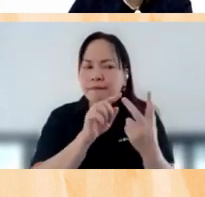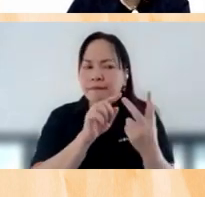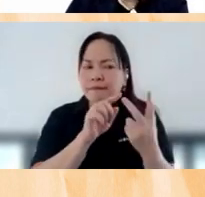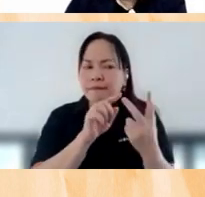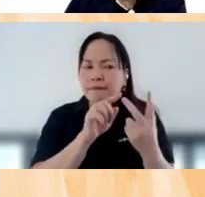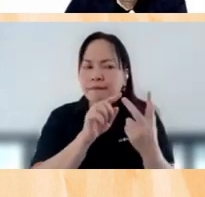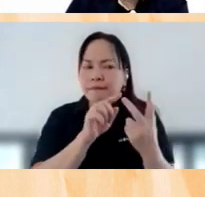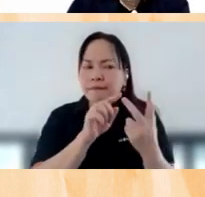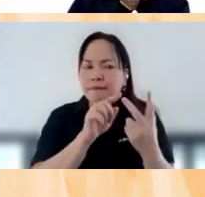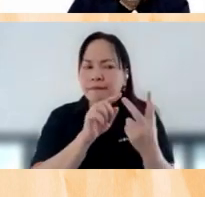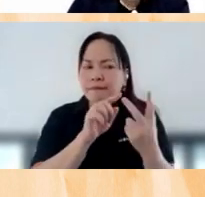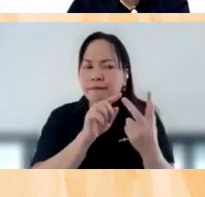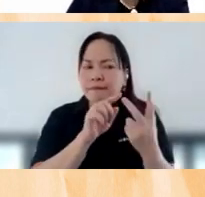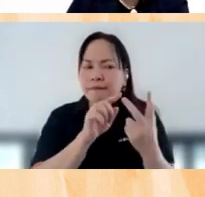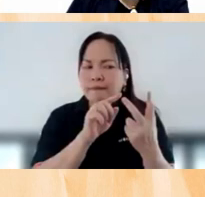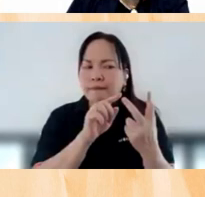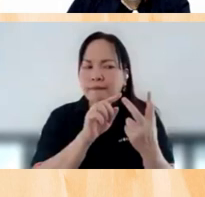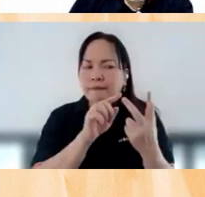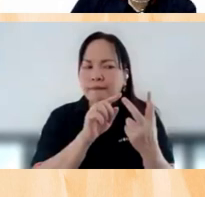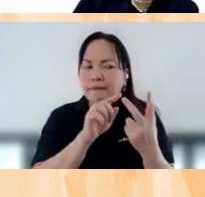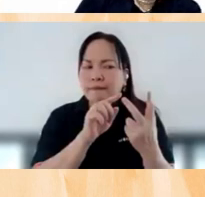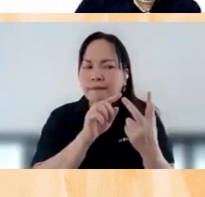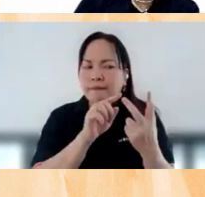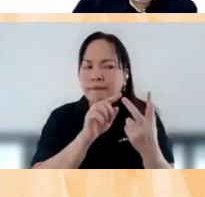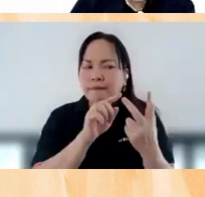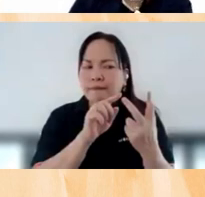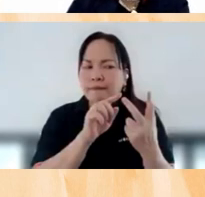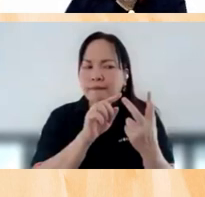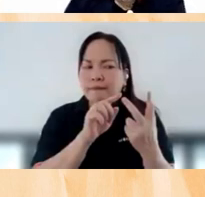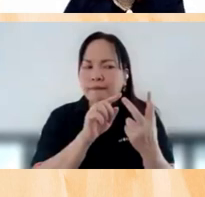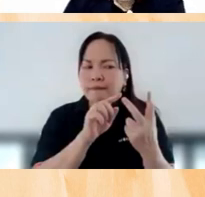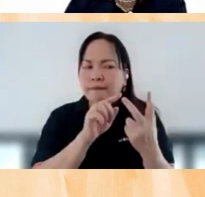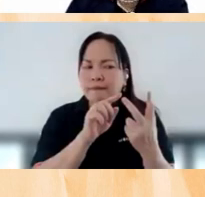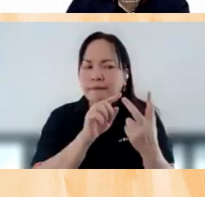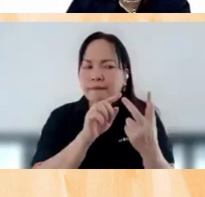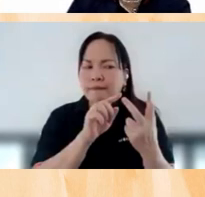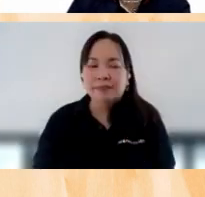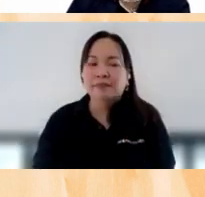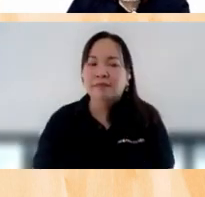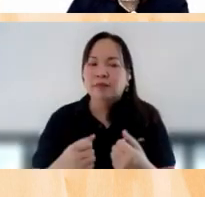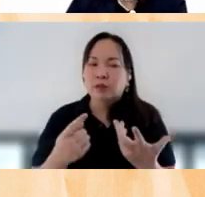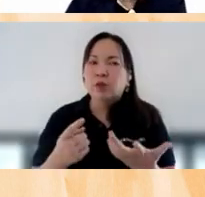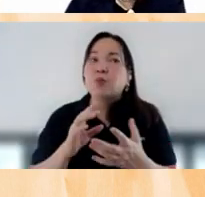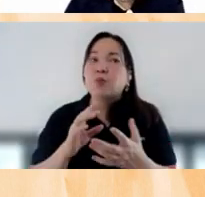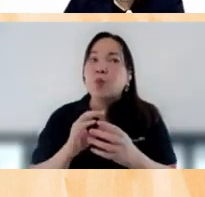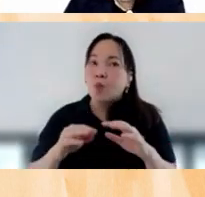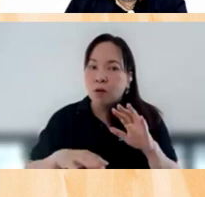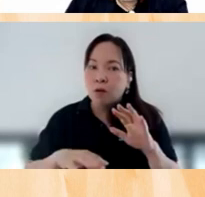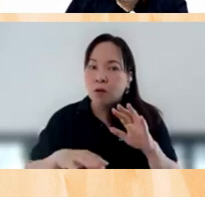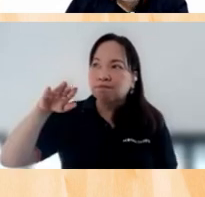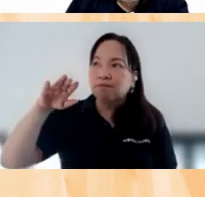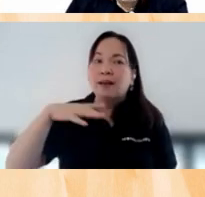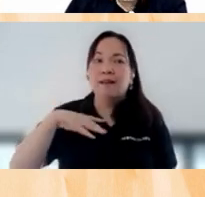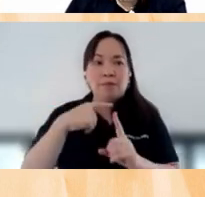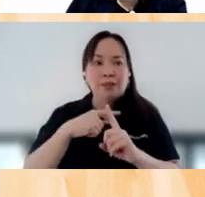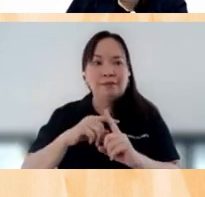stressor affecting our kids to address, no? And this requires addressing the stress within